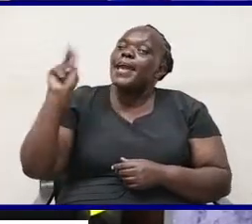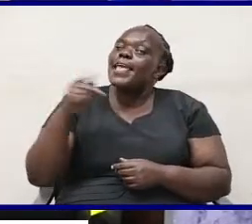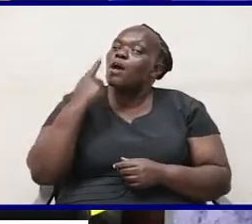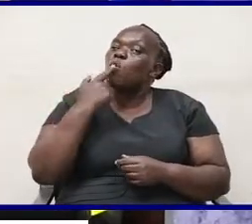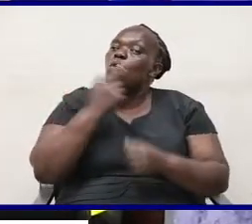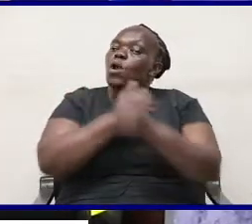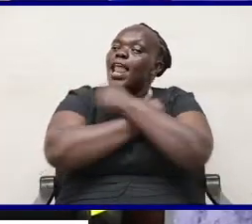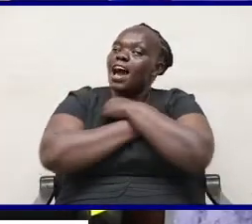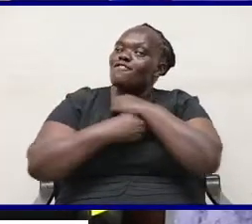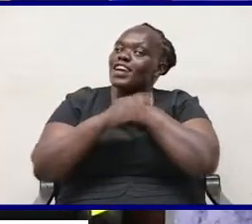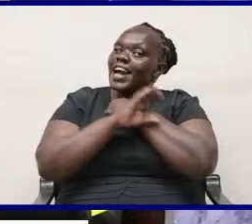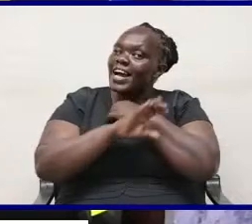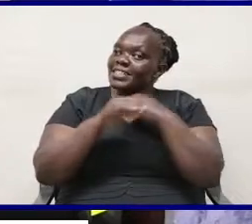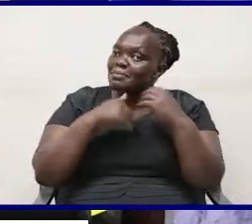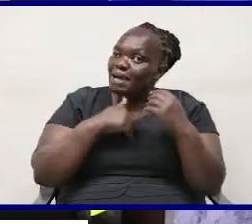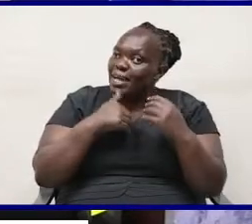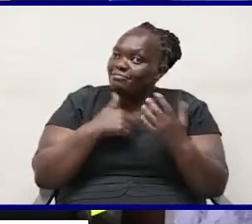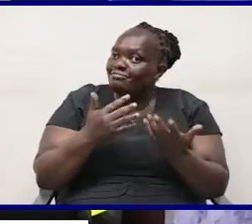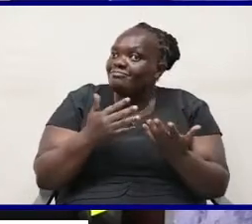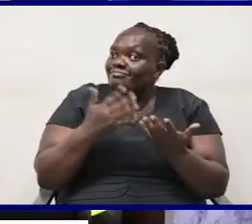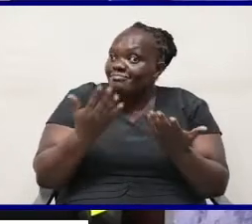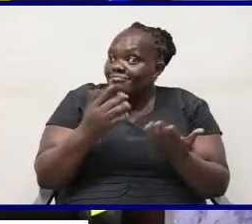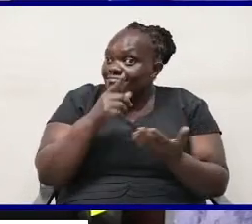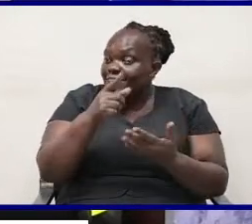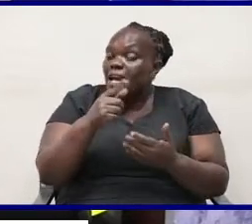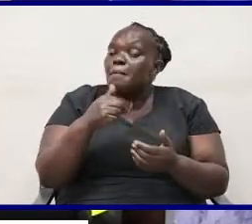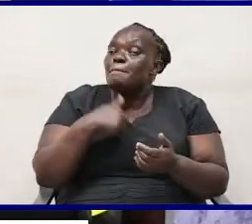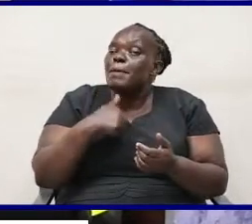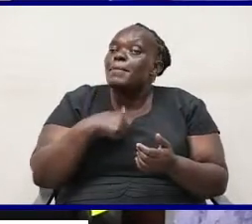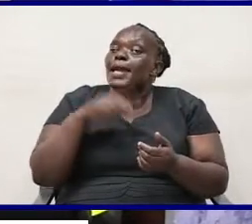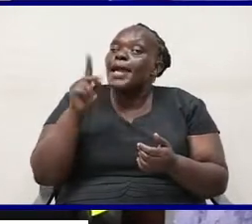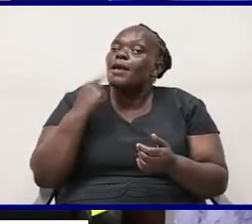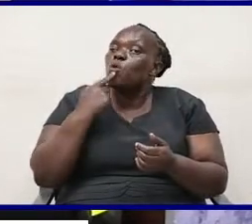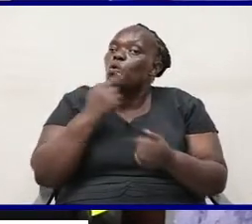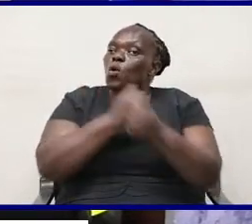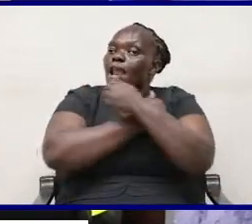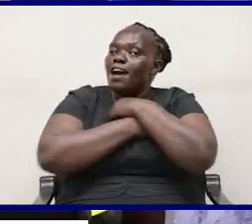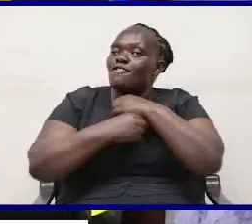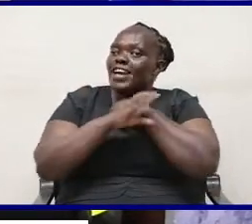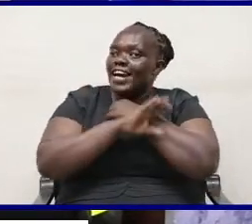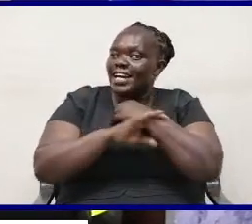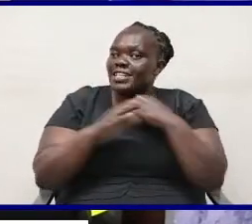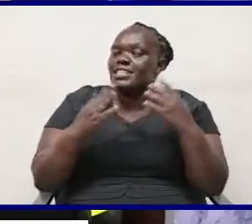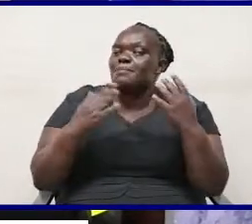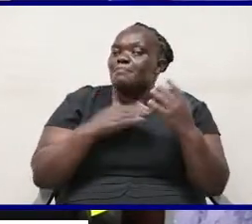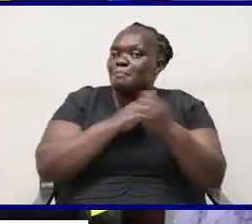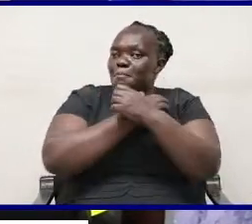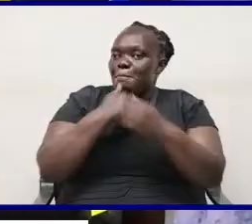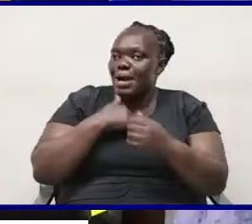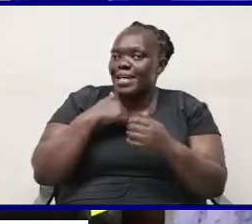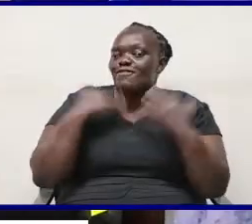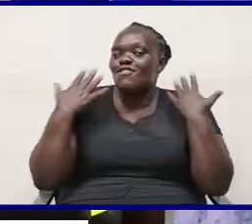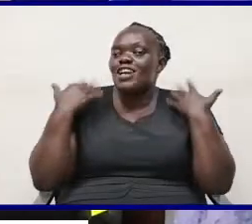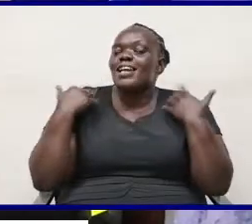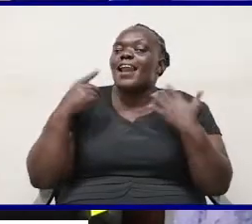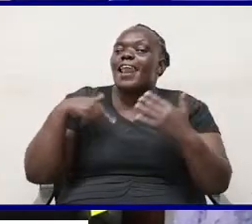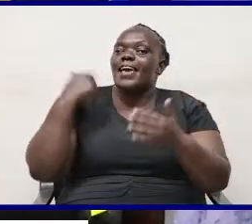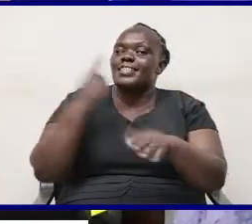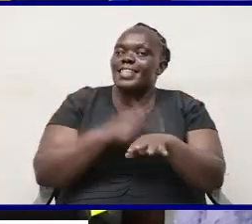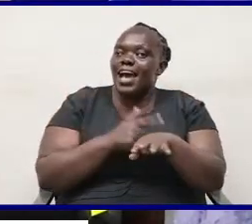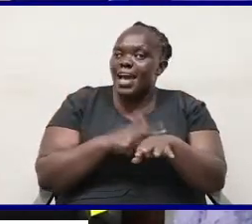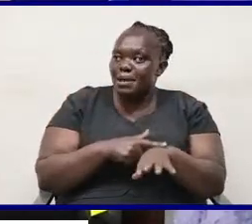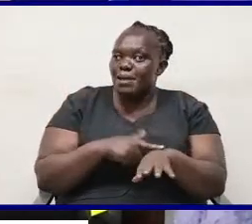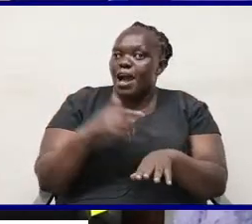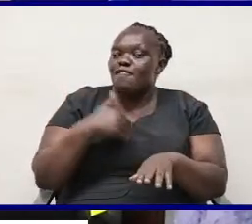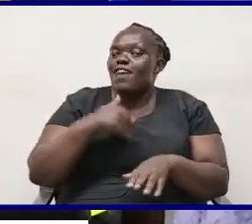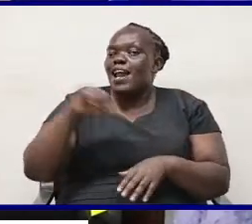ni Mkenya mzalendo. Je, wewe? Mimi ni Mkenya mzalendo daima. Until next time when